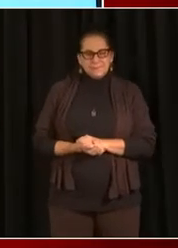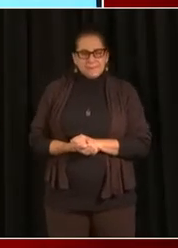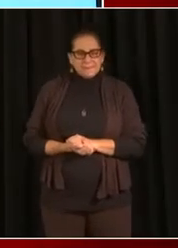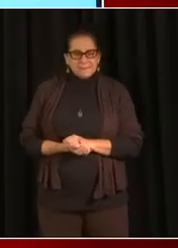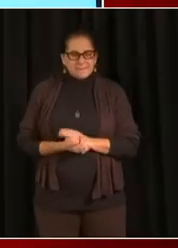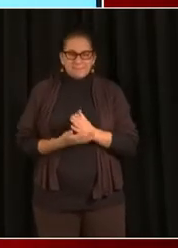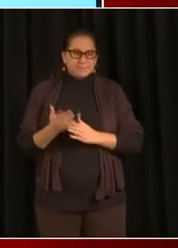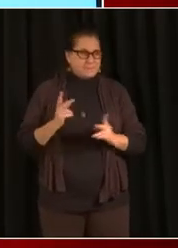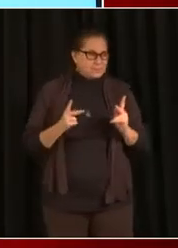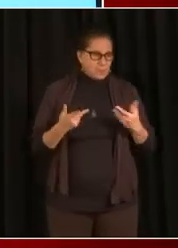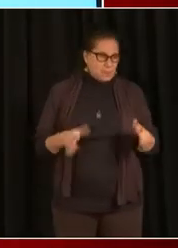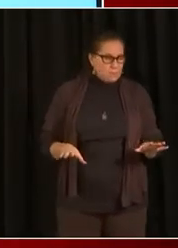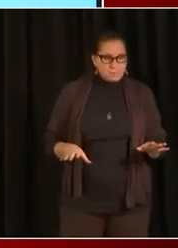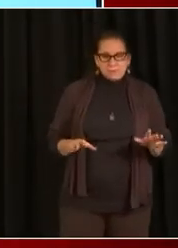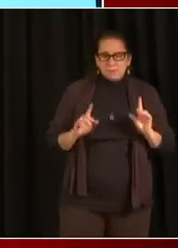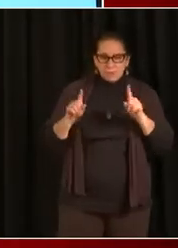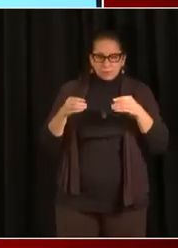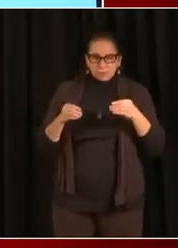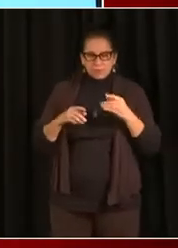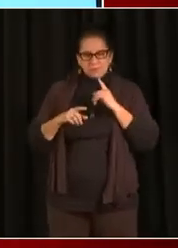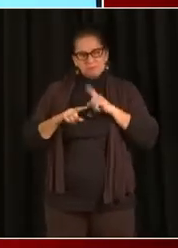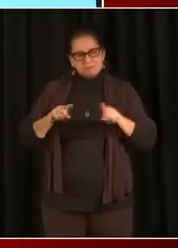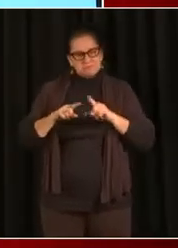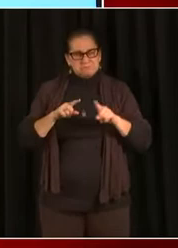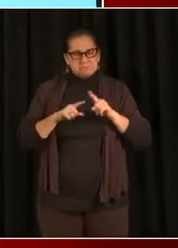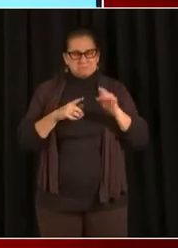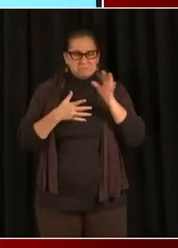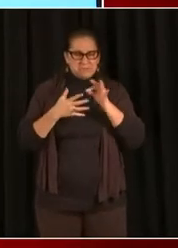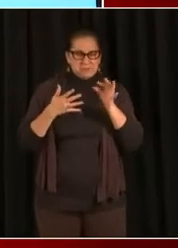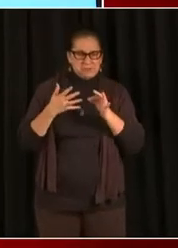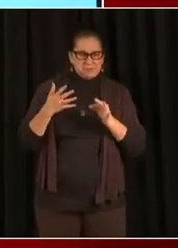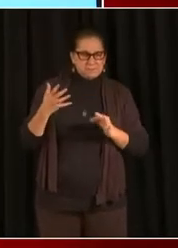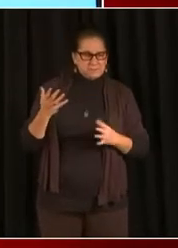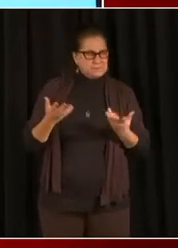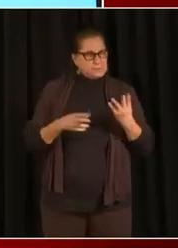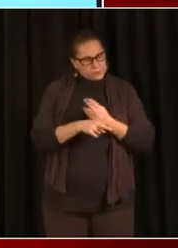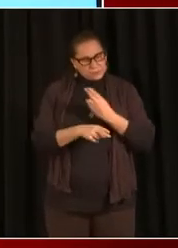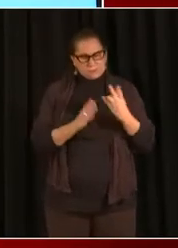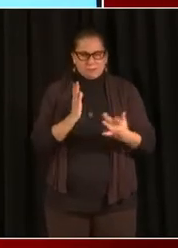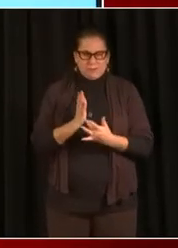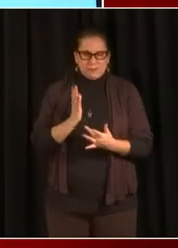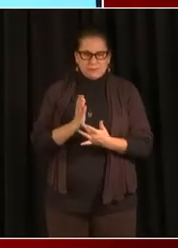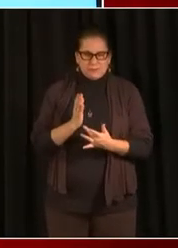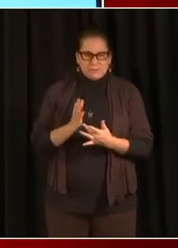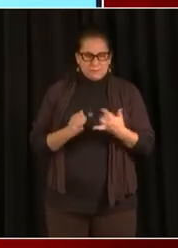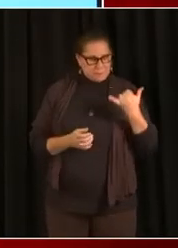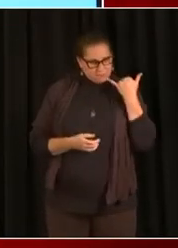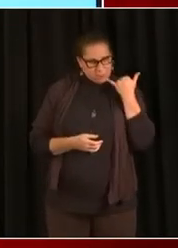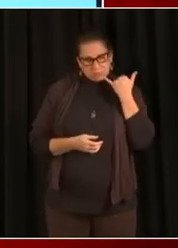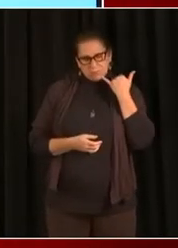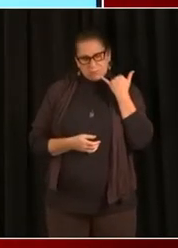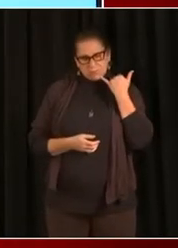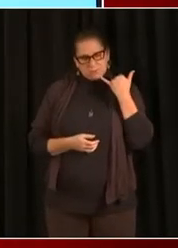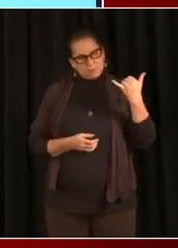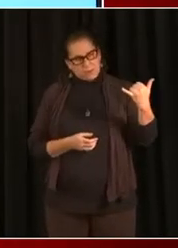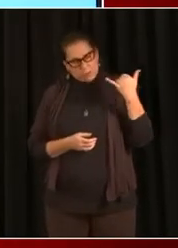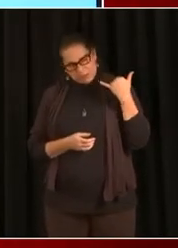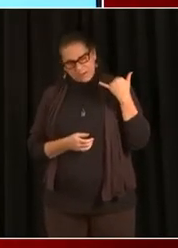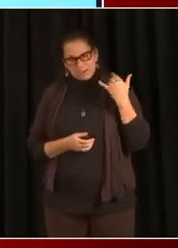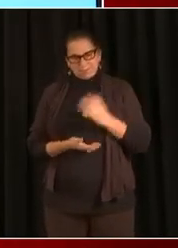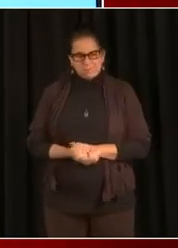are not necessarily there. So it just feels good to be able to use modern technology in these very old school ways